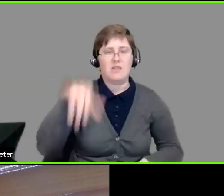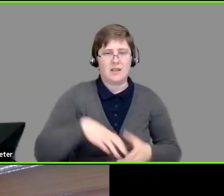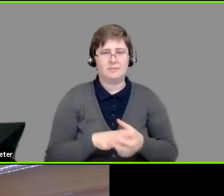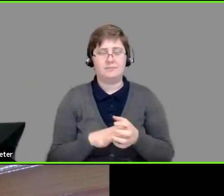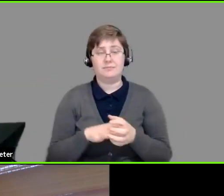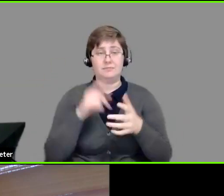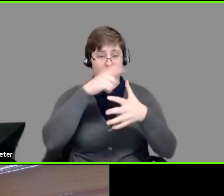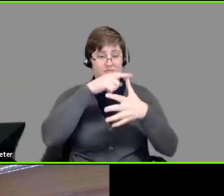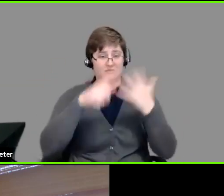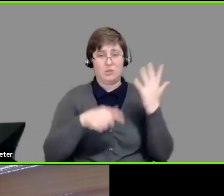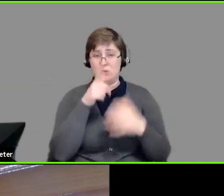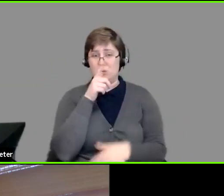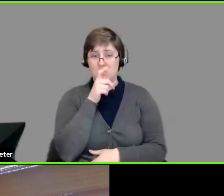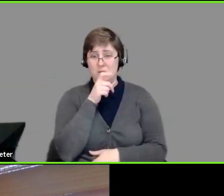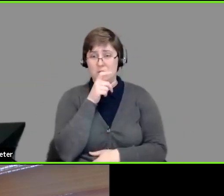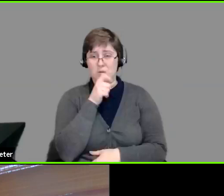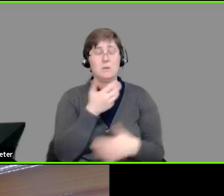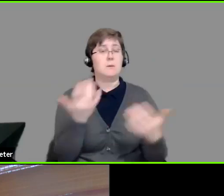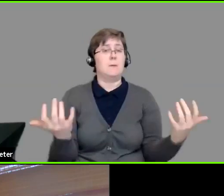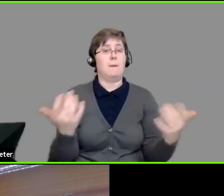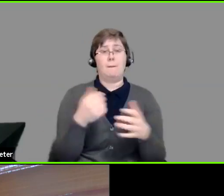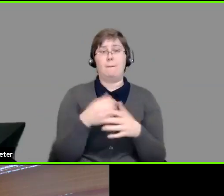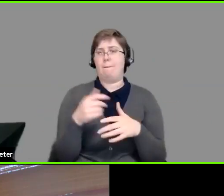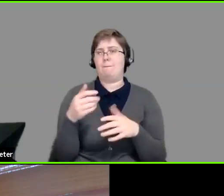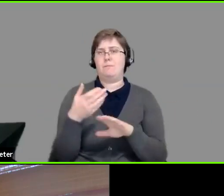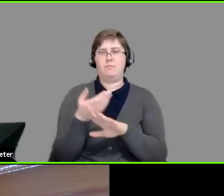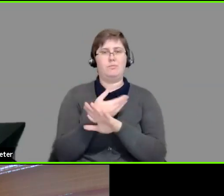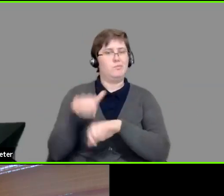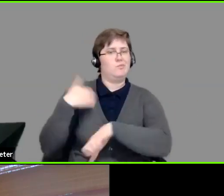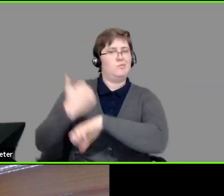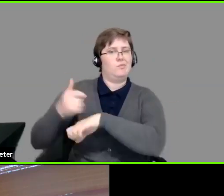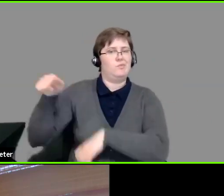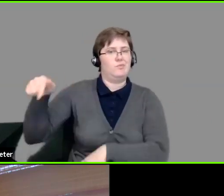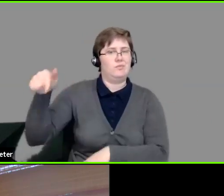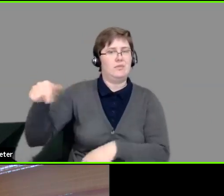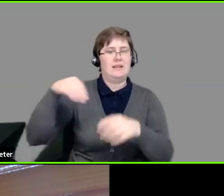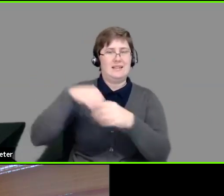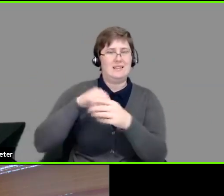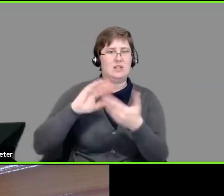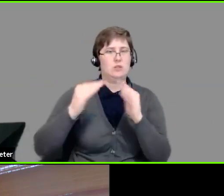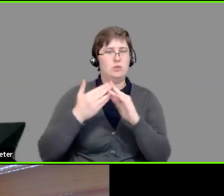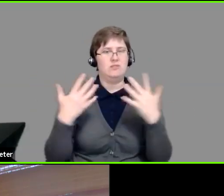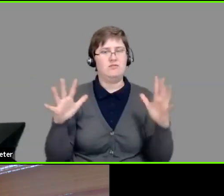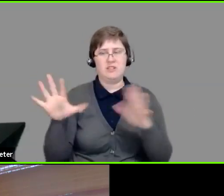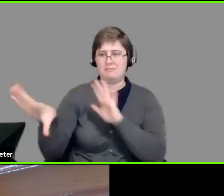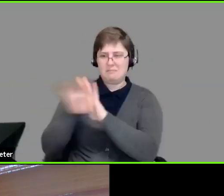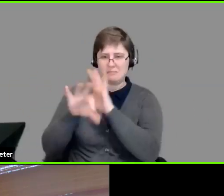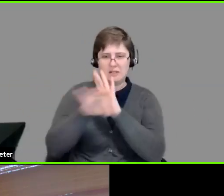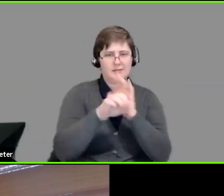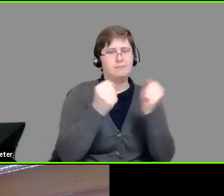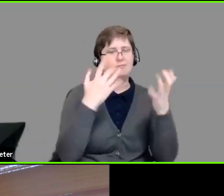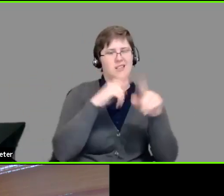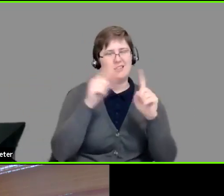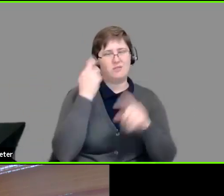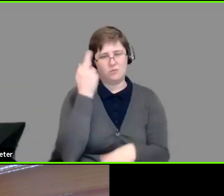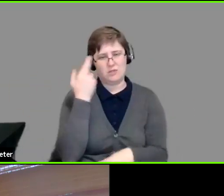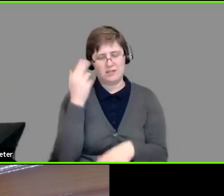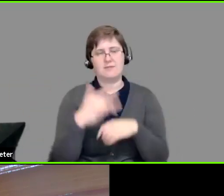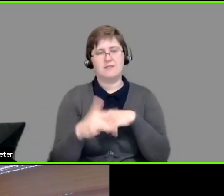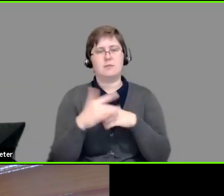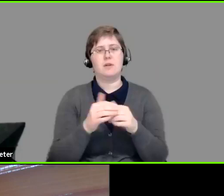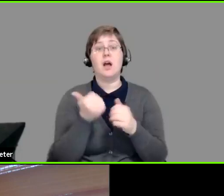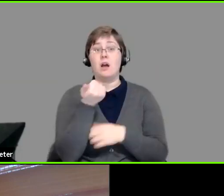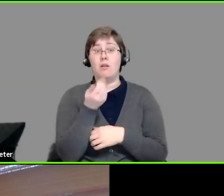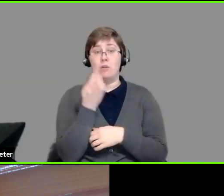These providers have been pre-positioned inside the community. They've been chosen for a number of different reasons. A couple of